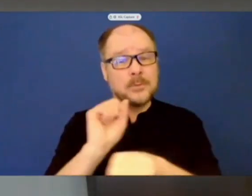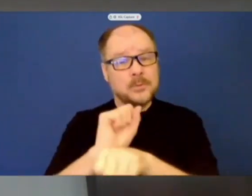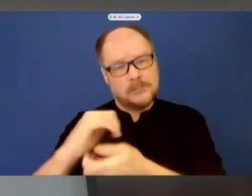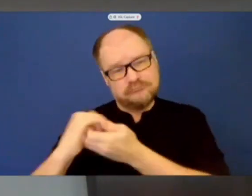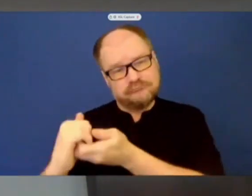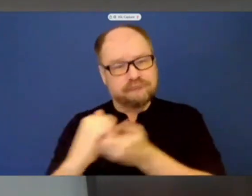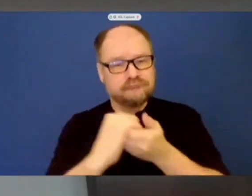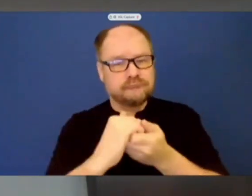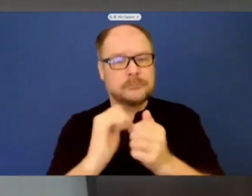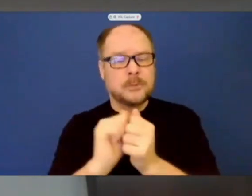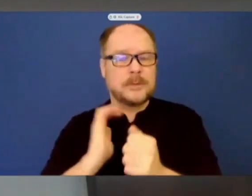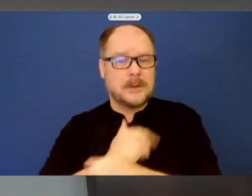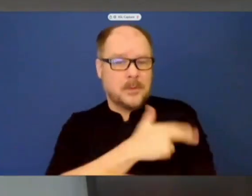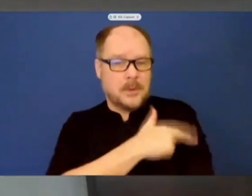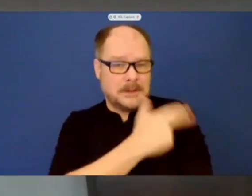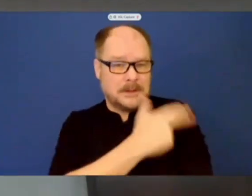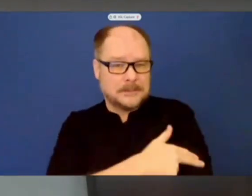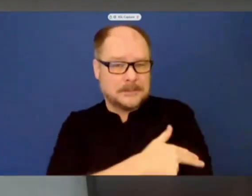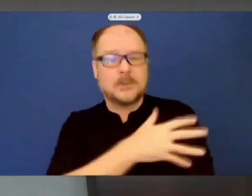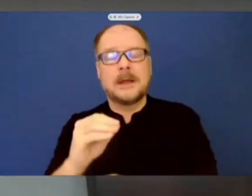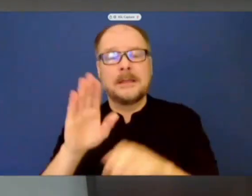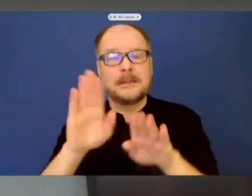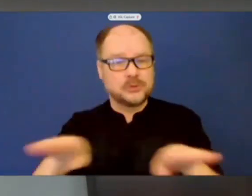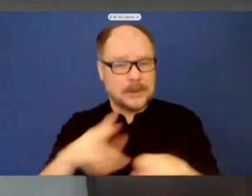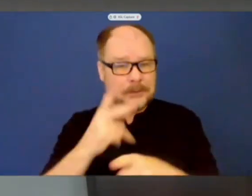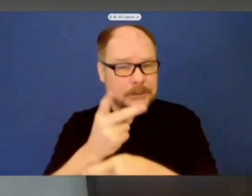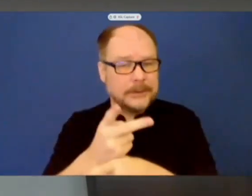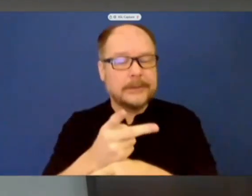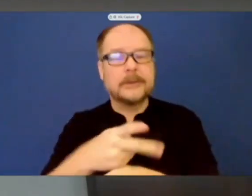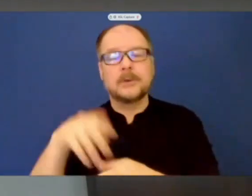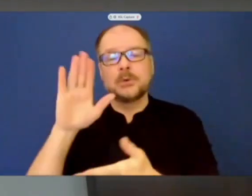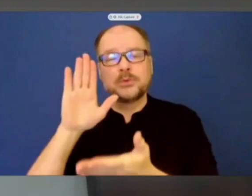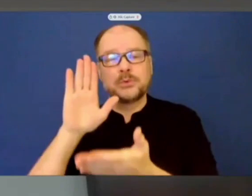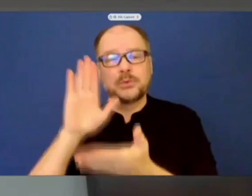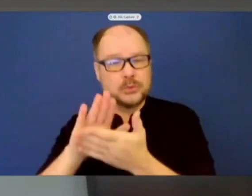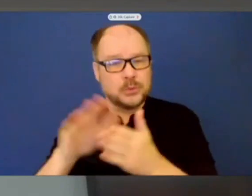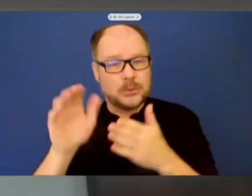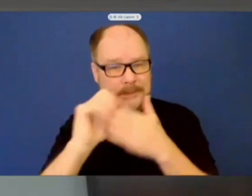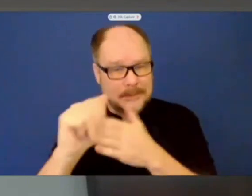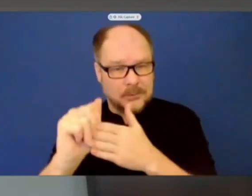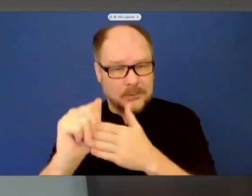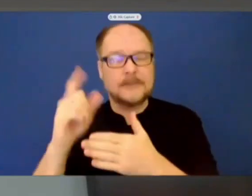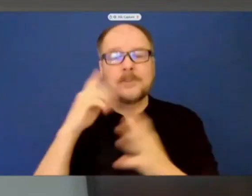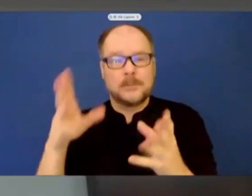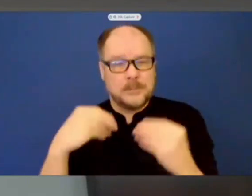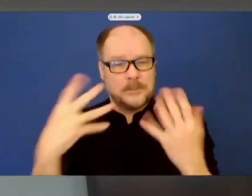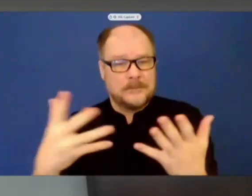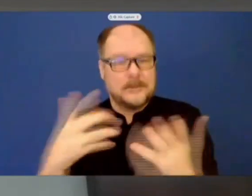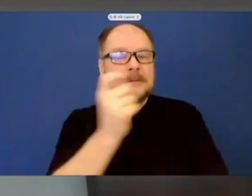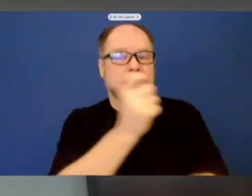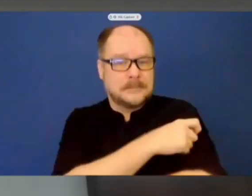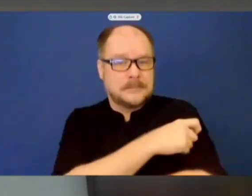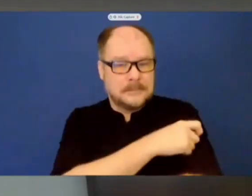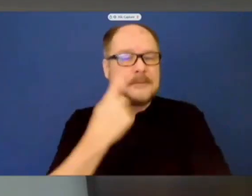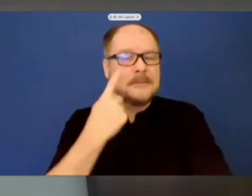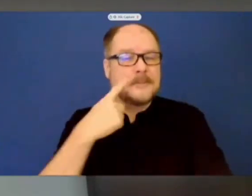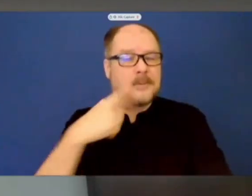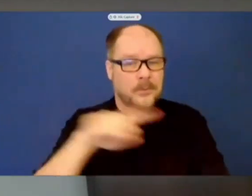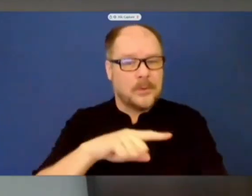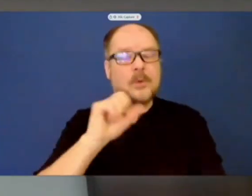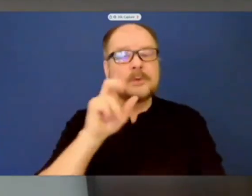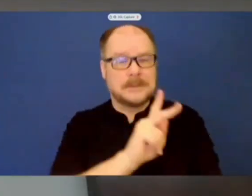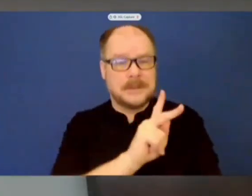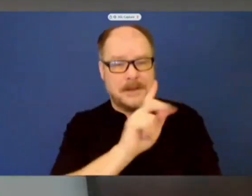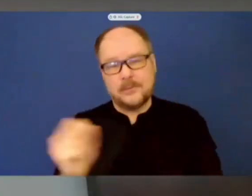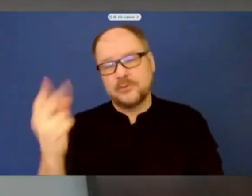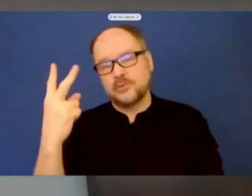partners and childcare and school leadership to finalize plans for a coordinated approach to provide vaccines to our childcare and pre-K through 12 staff while still providing access to our